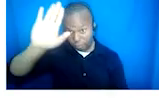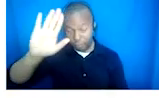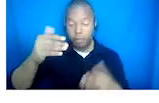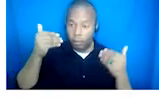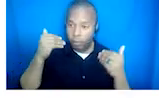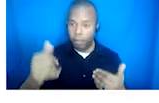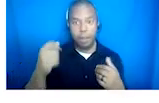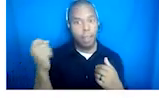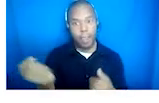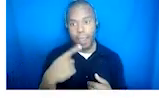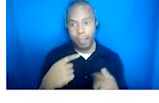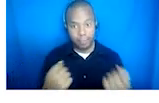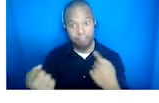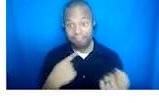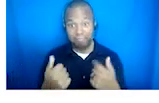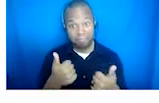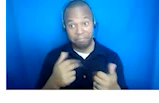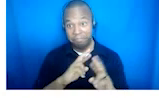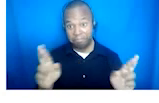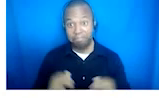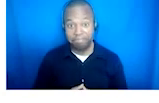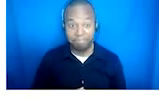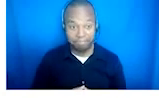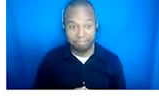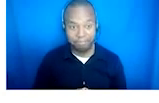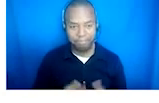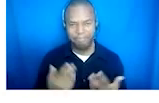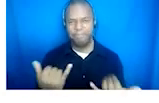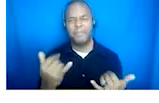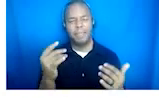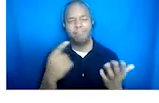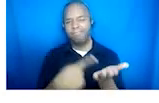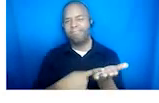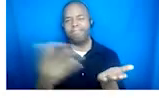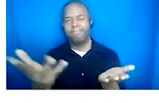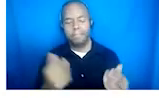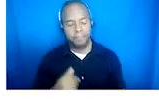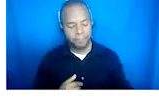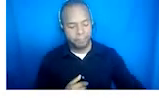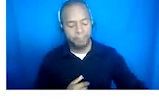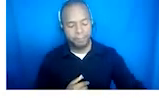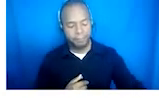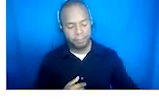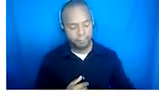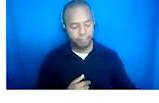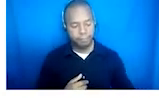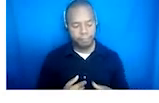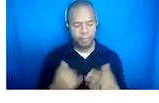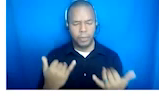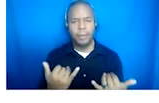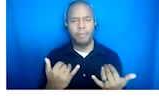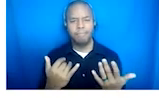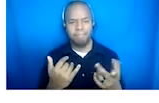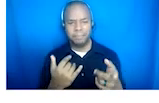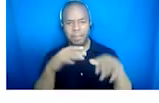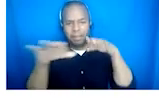monitoring the chat for that. So what are we going to look at today? Well, we're going to help define CVC-OEI, and I